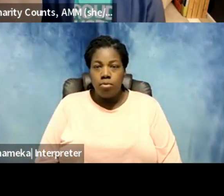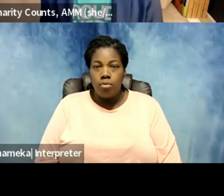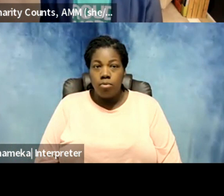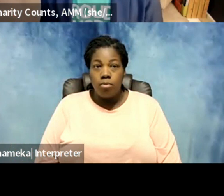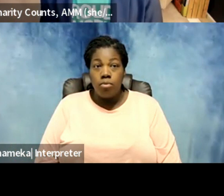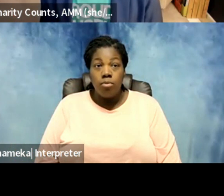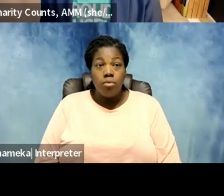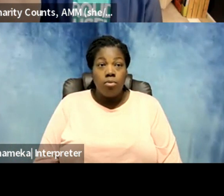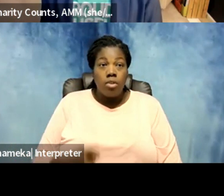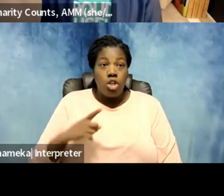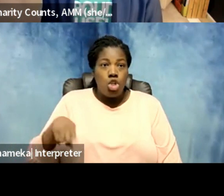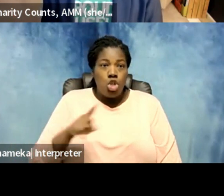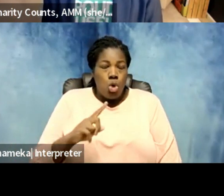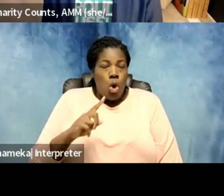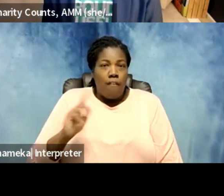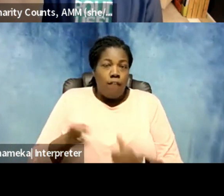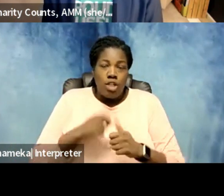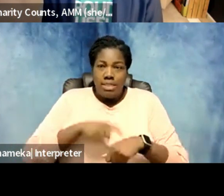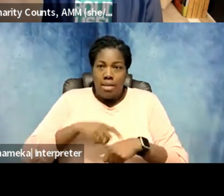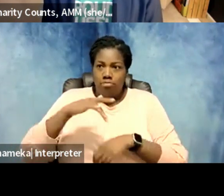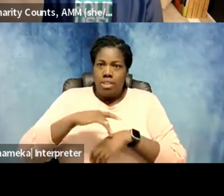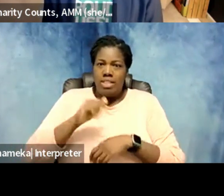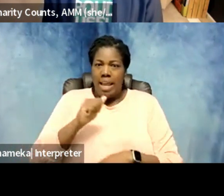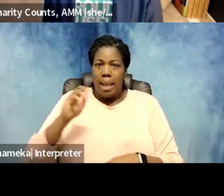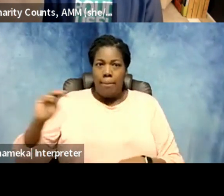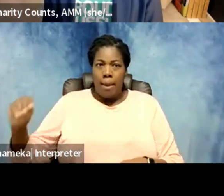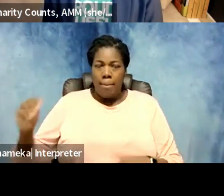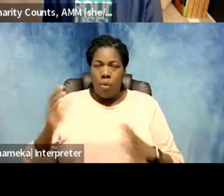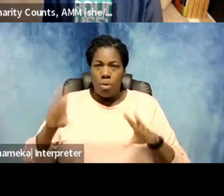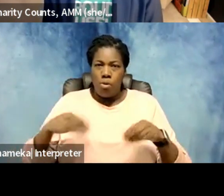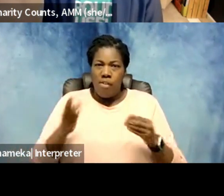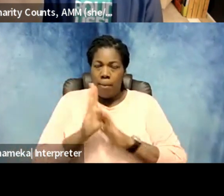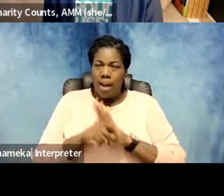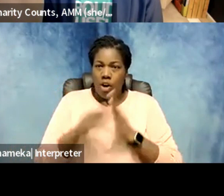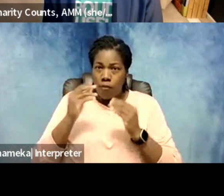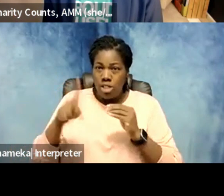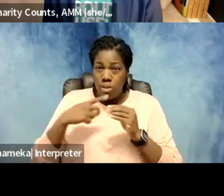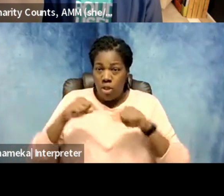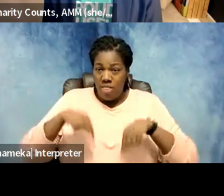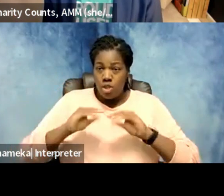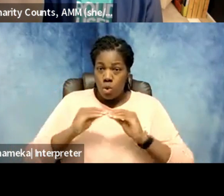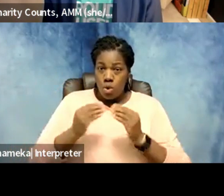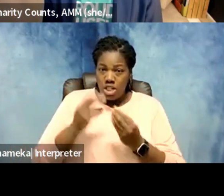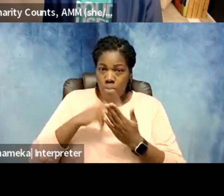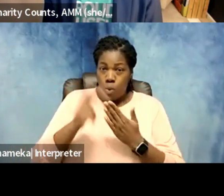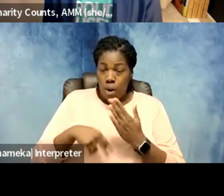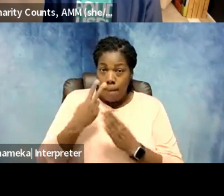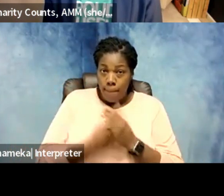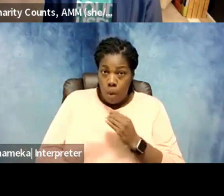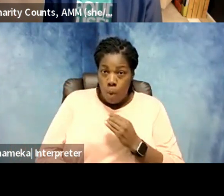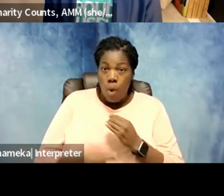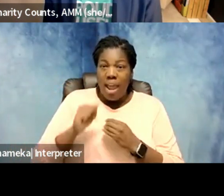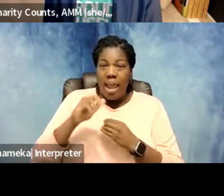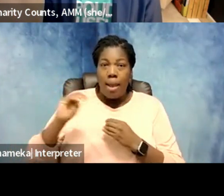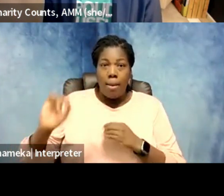For those of you getting to know AMM for the first time this evening, I'd like to provide some background on our organization and this program. AMM was founded